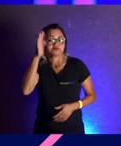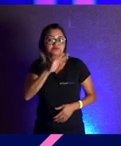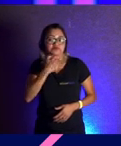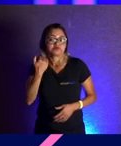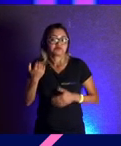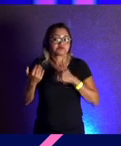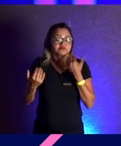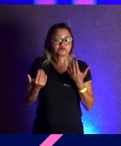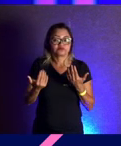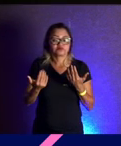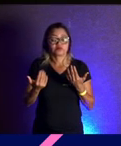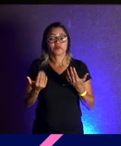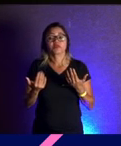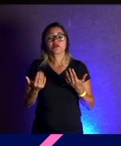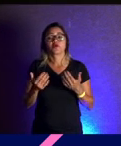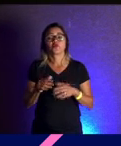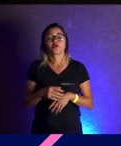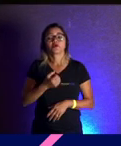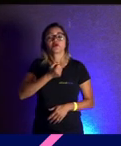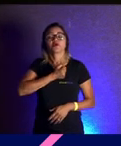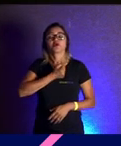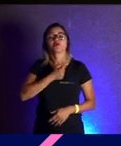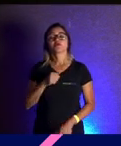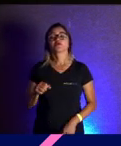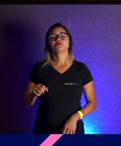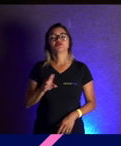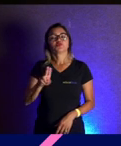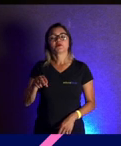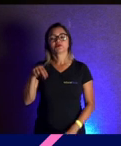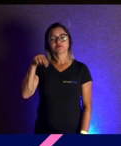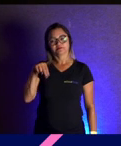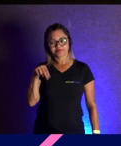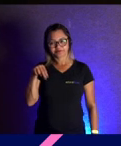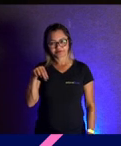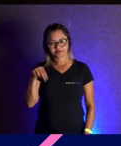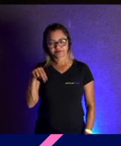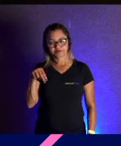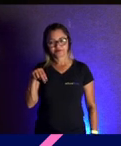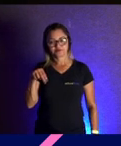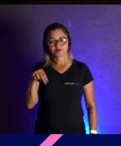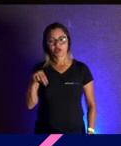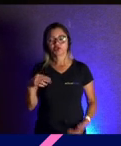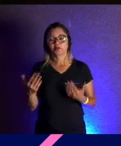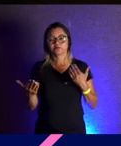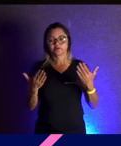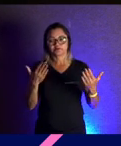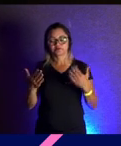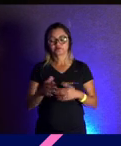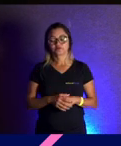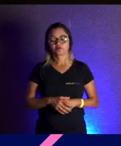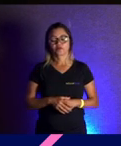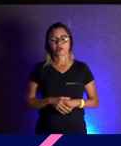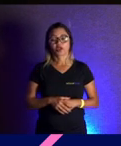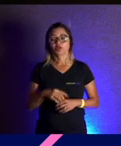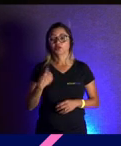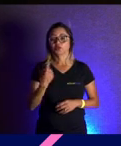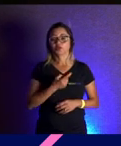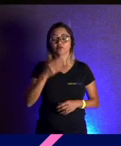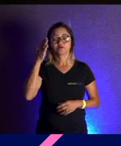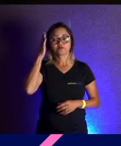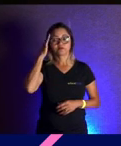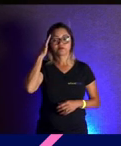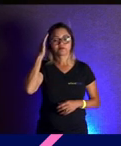that number N. It's an unknown risk. We do know that we have a